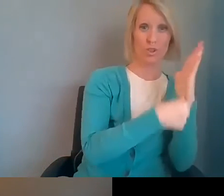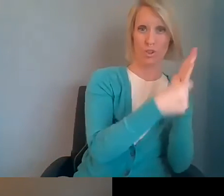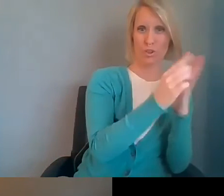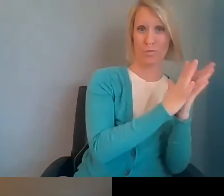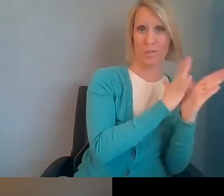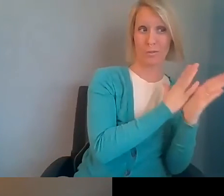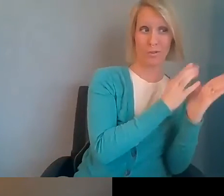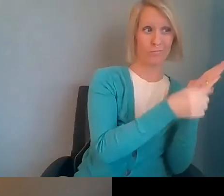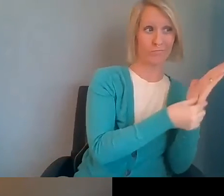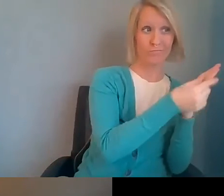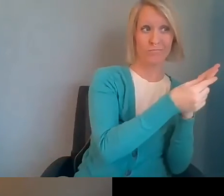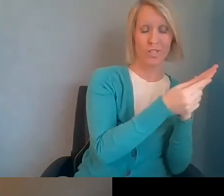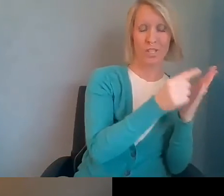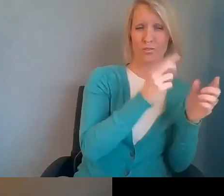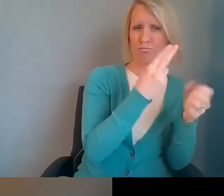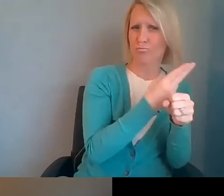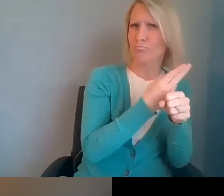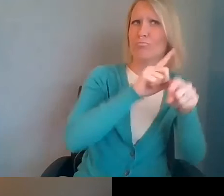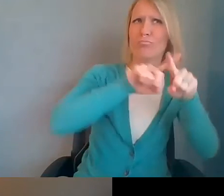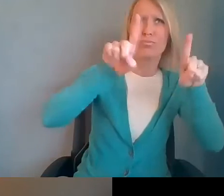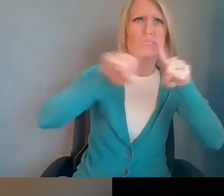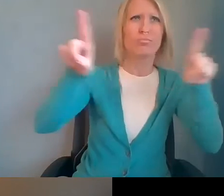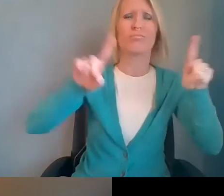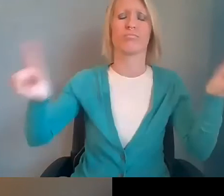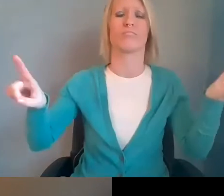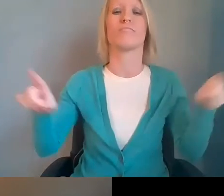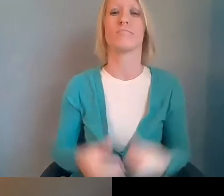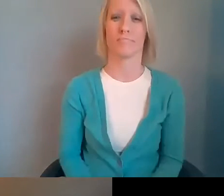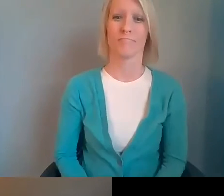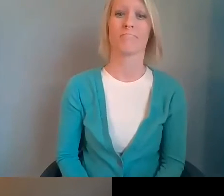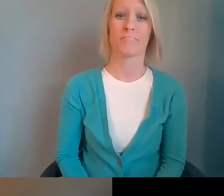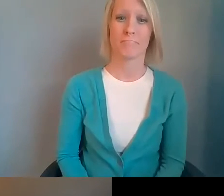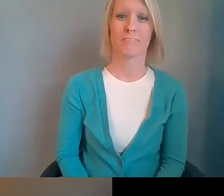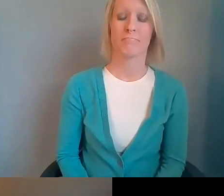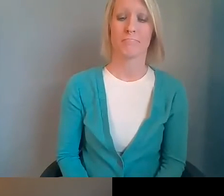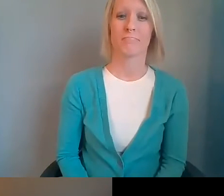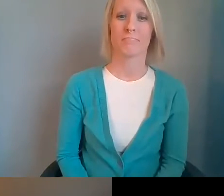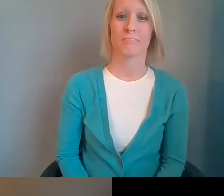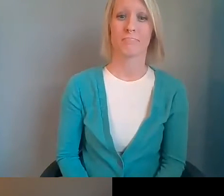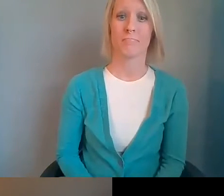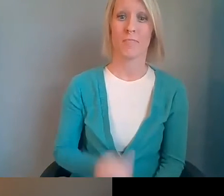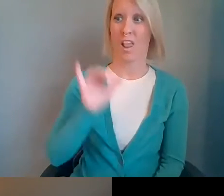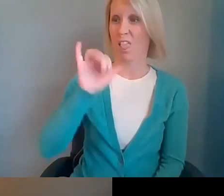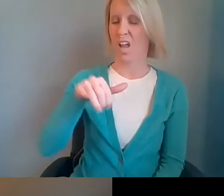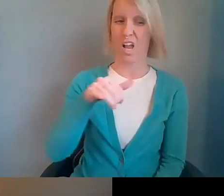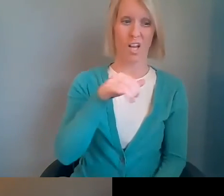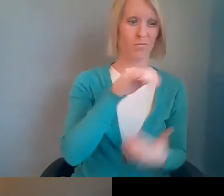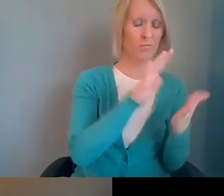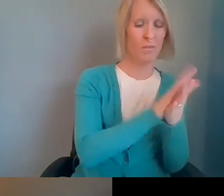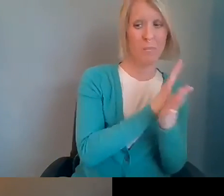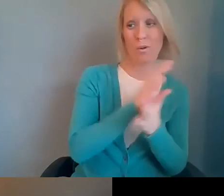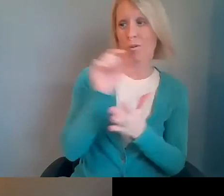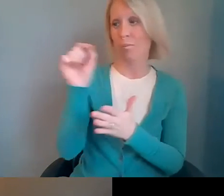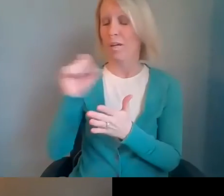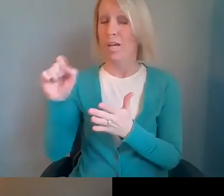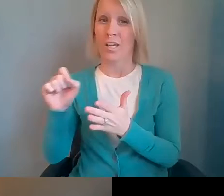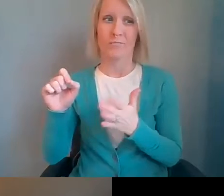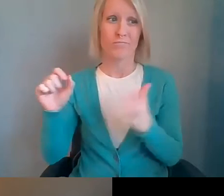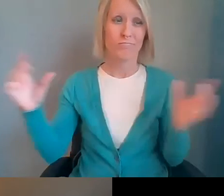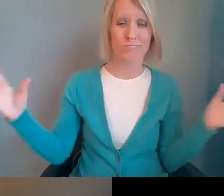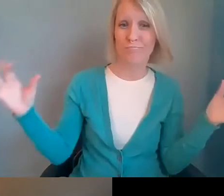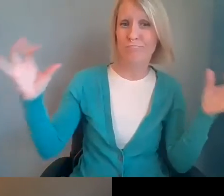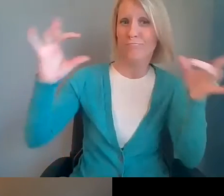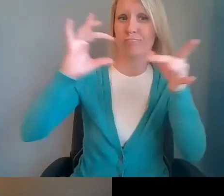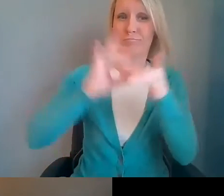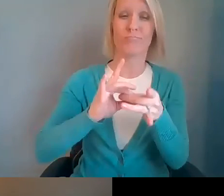and just developed and kind of evolved into a a great therapy session for me when